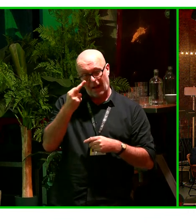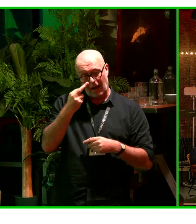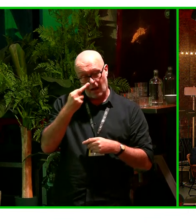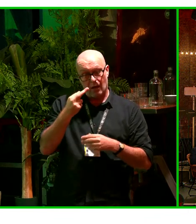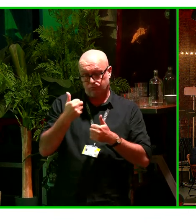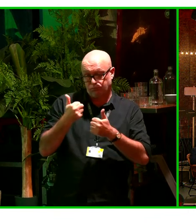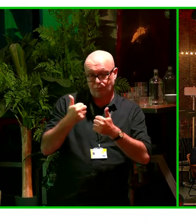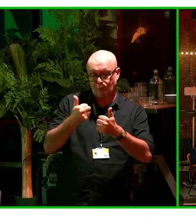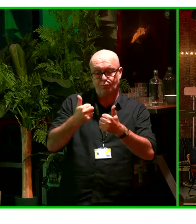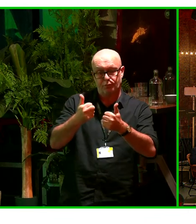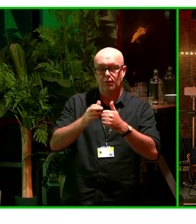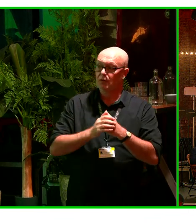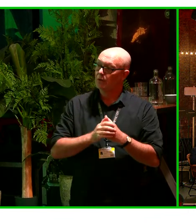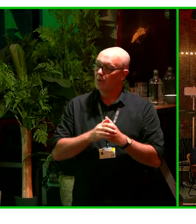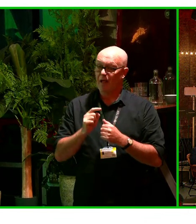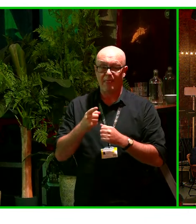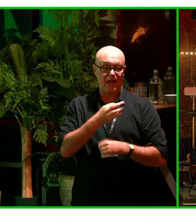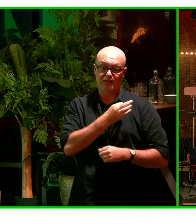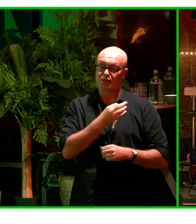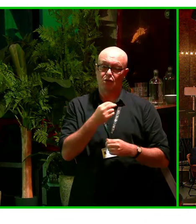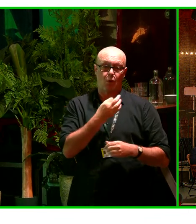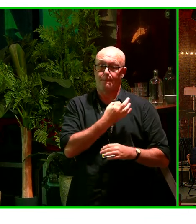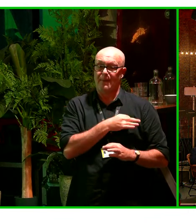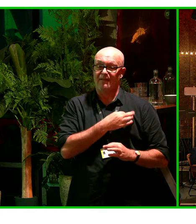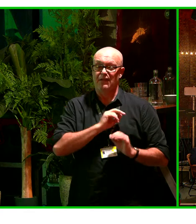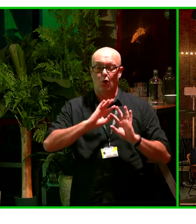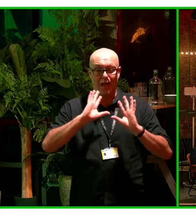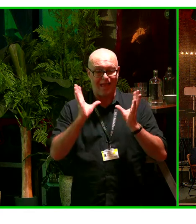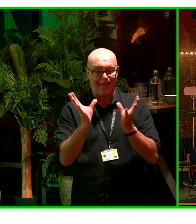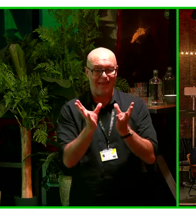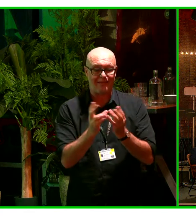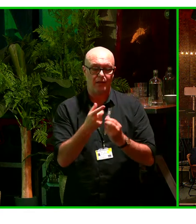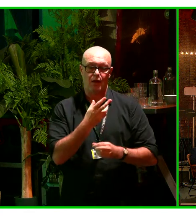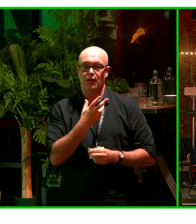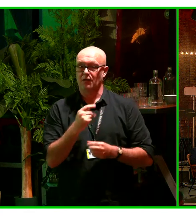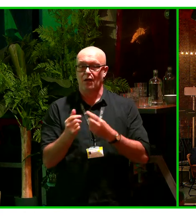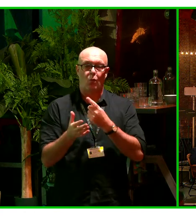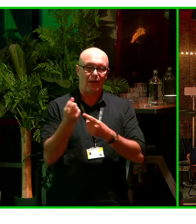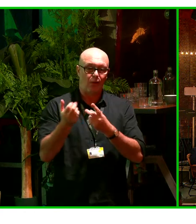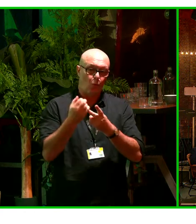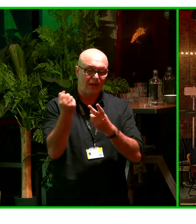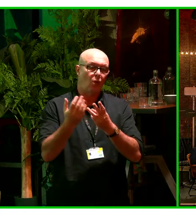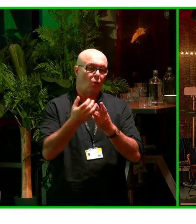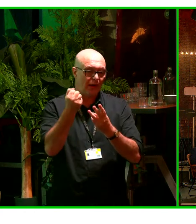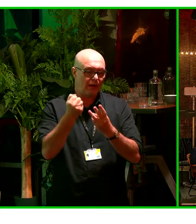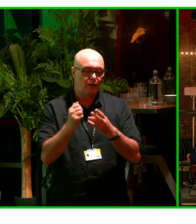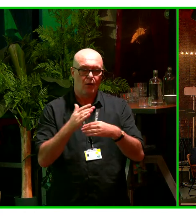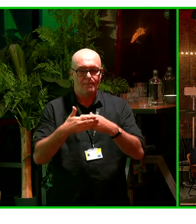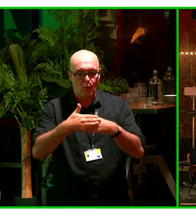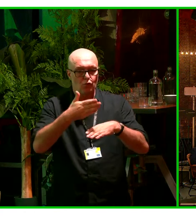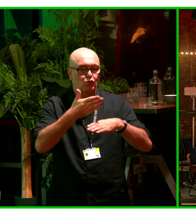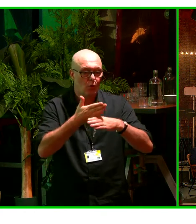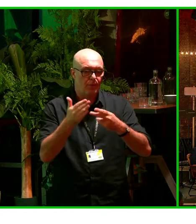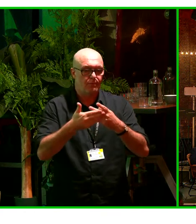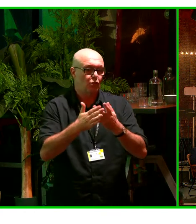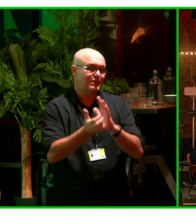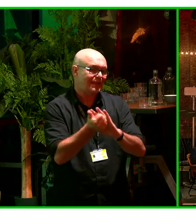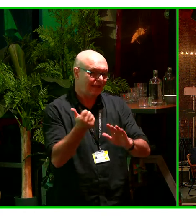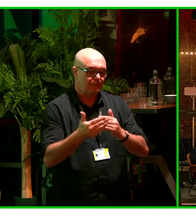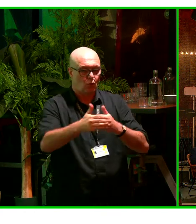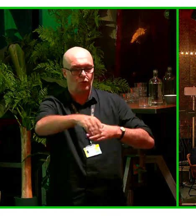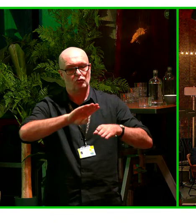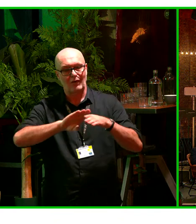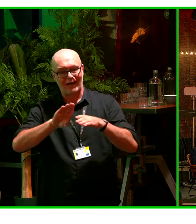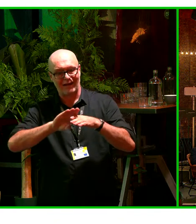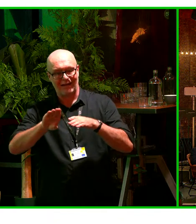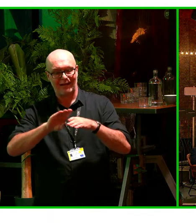got added benefits. It's this whole win-win-win piece of it's more jobs, more skills, more training, if we can get that right. But it's also bringing people out of